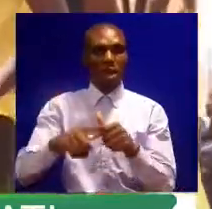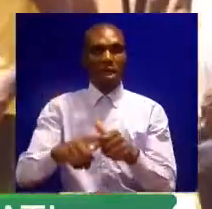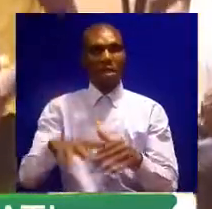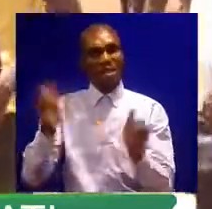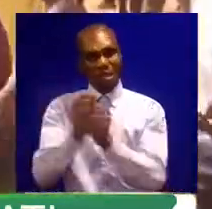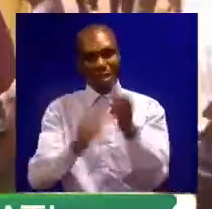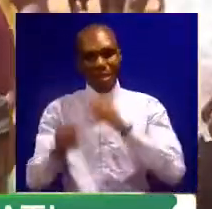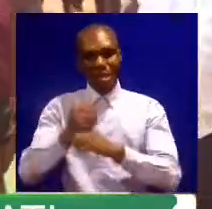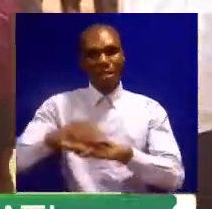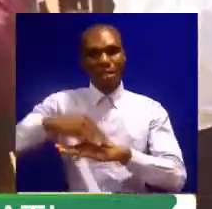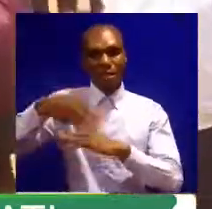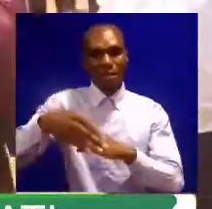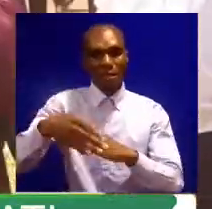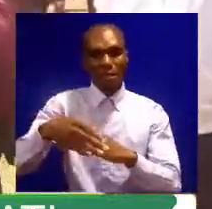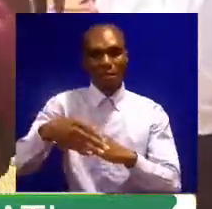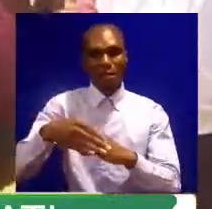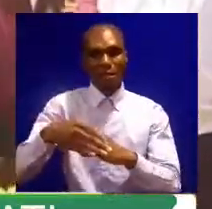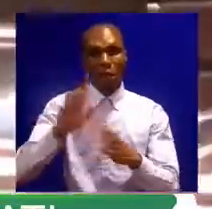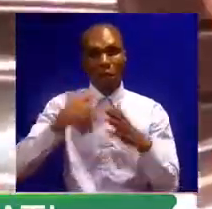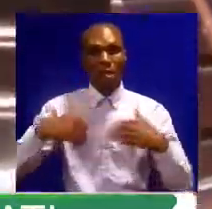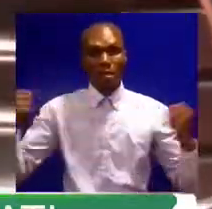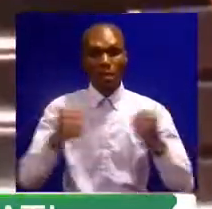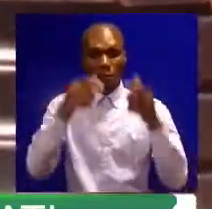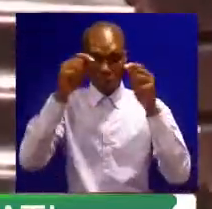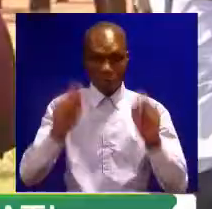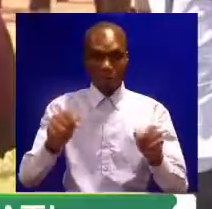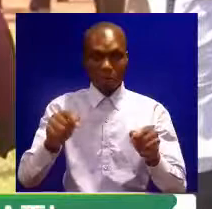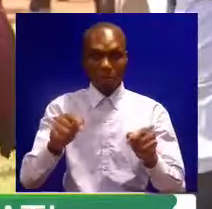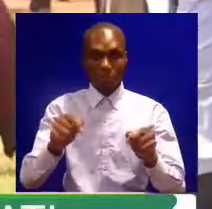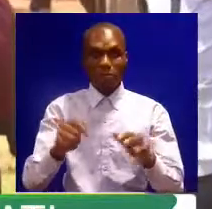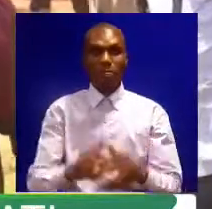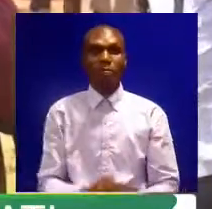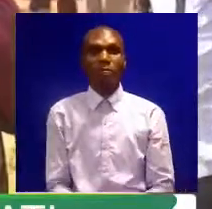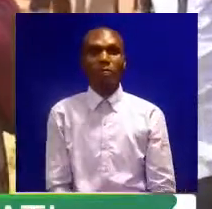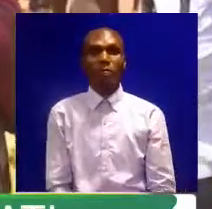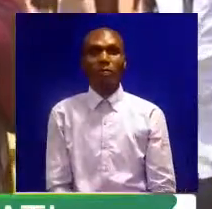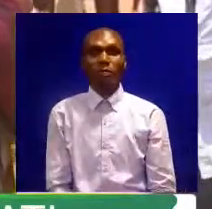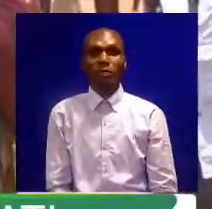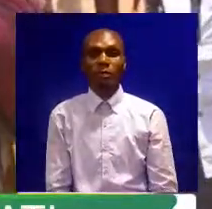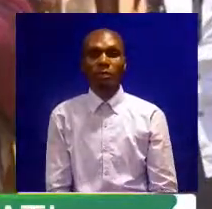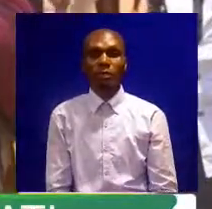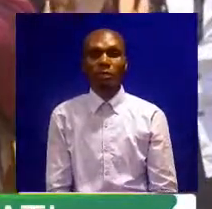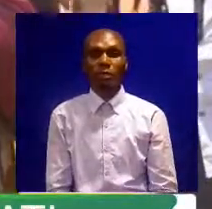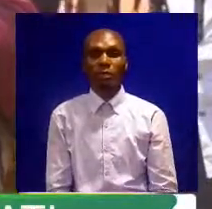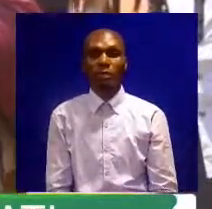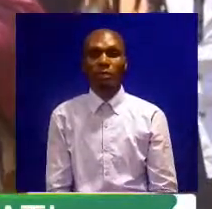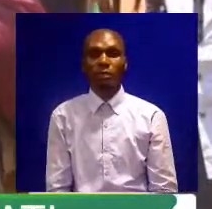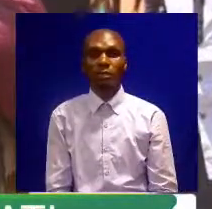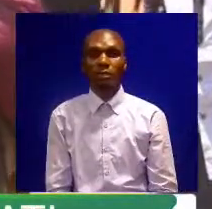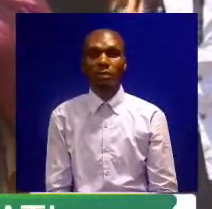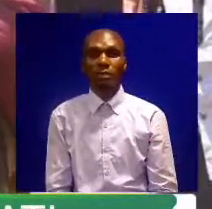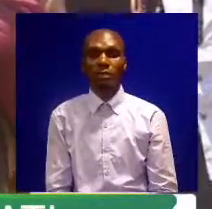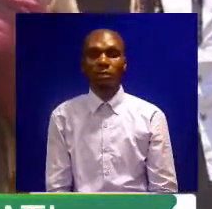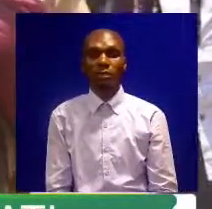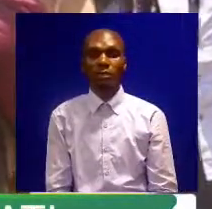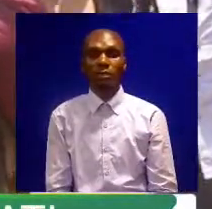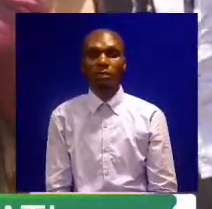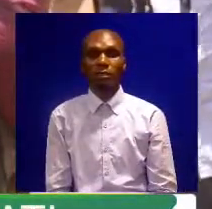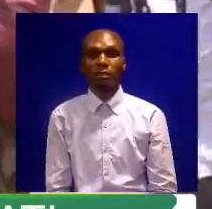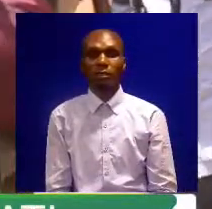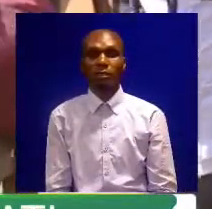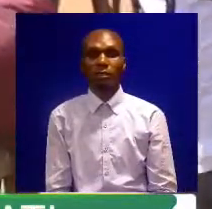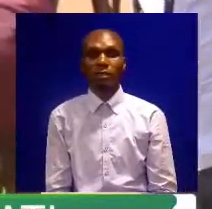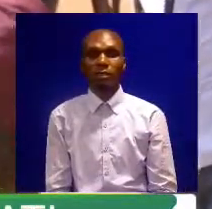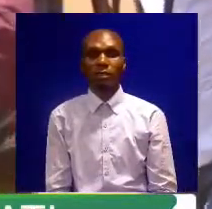Yakikumi, Erebosio, and I have a Kanatri Sukolero, for the Potri TV, Kuru, Aseka Tikiao Sandama, you may